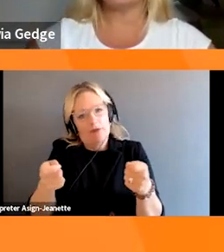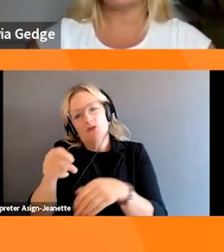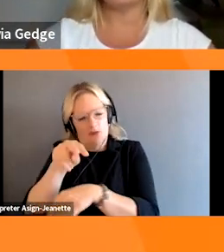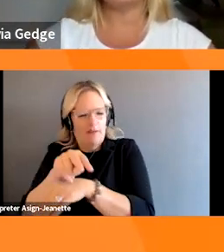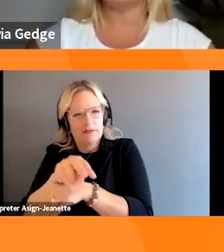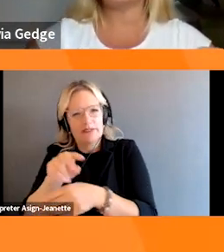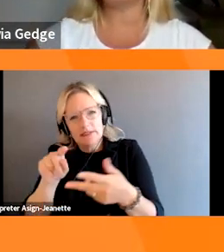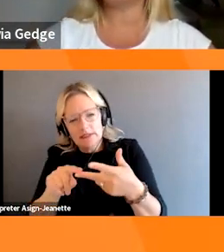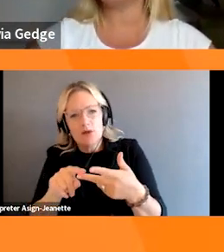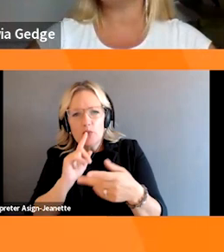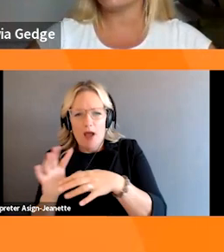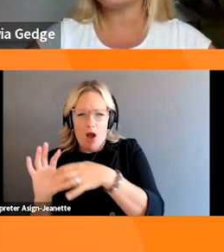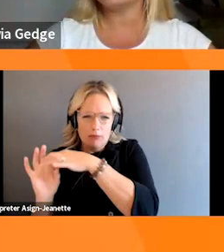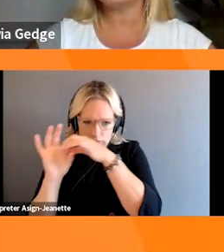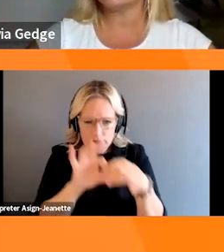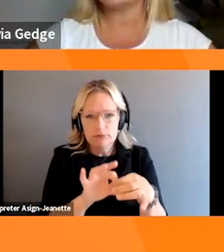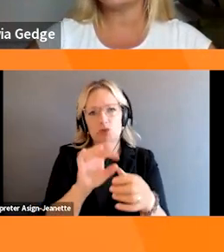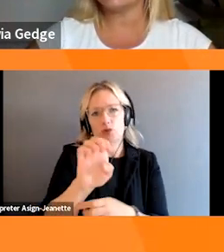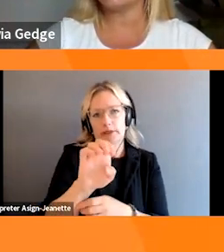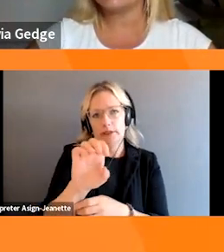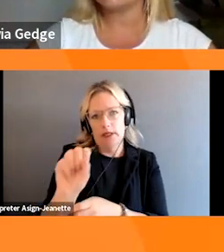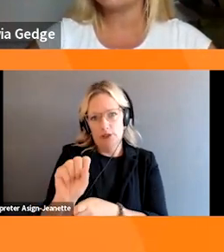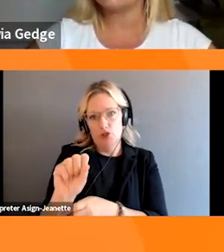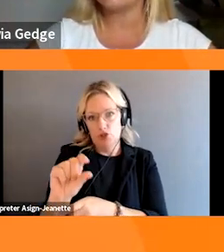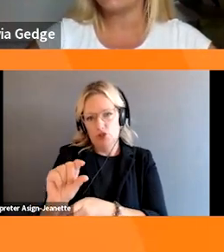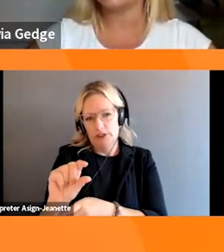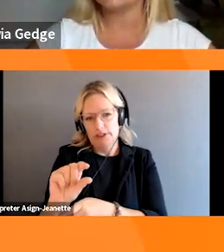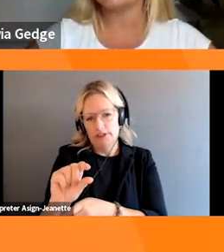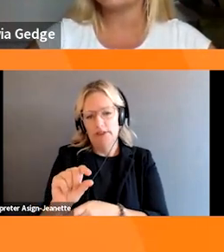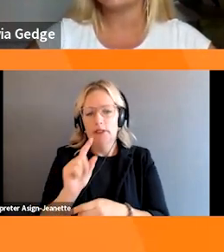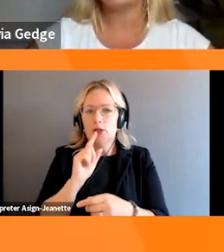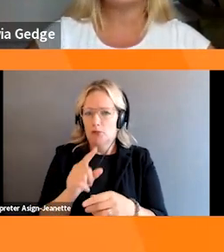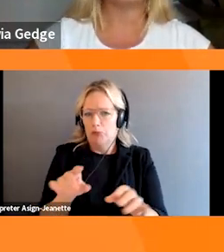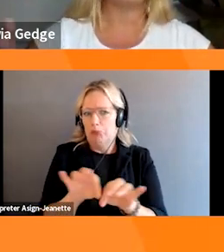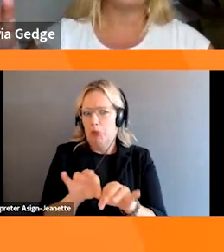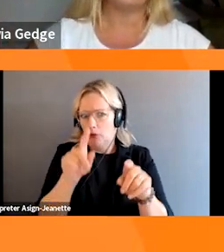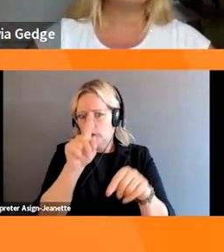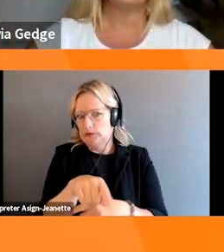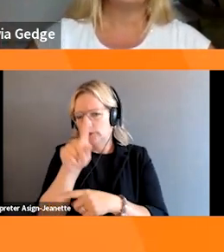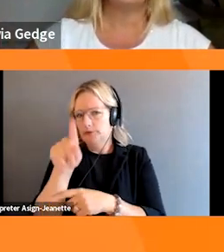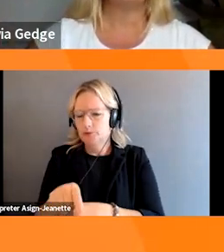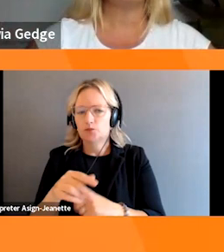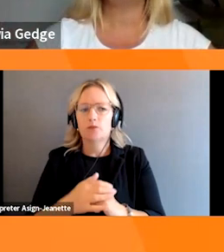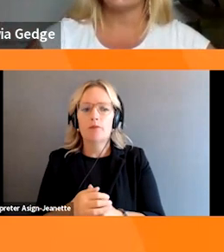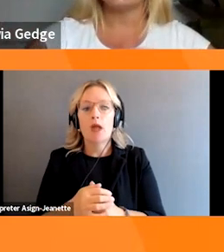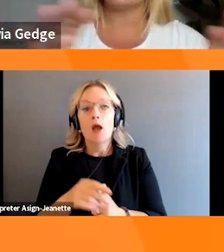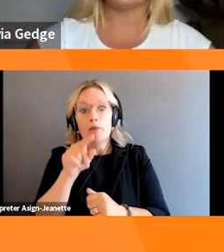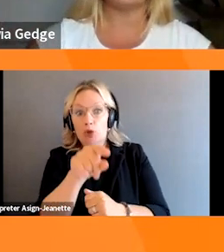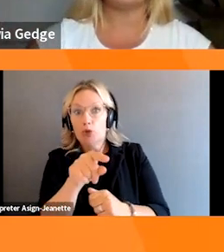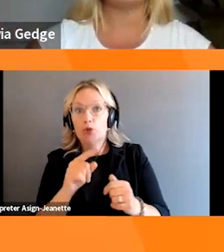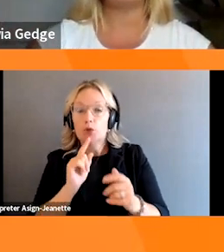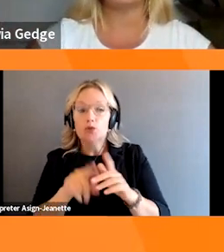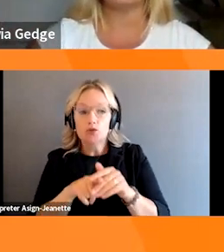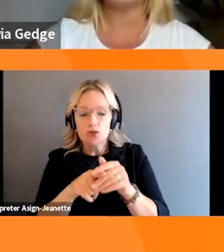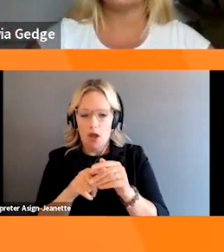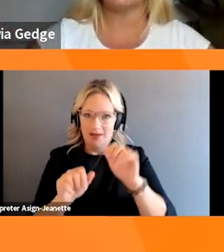to sustainability, but it's just a good practice as a business to do that regardless. Once you go through this